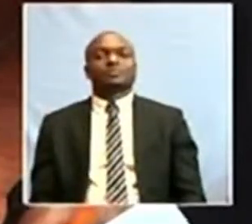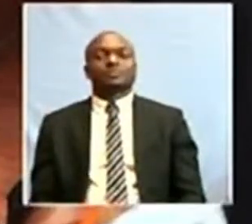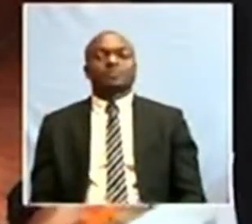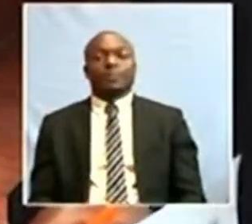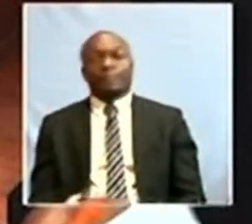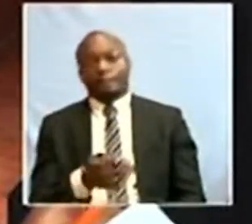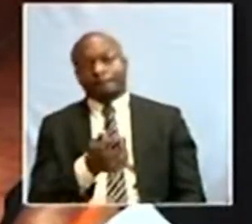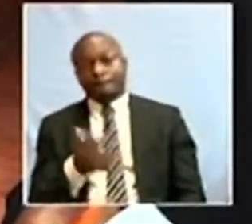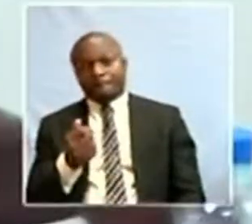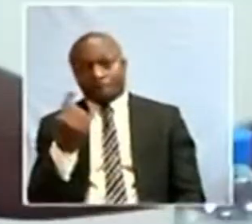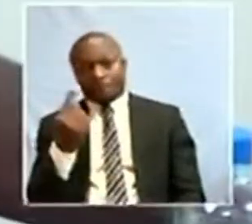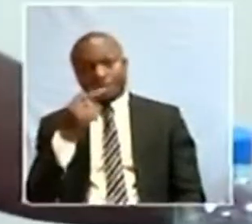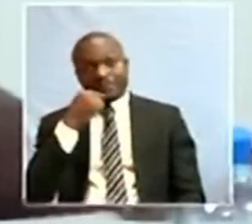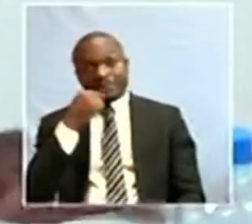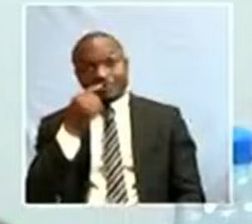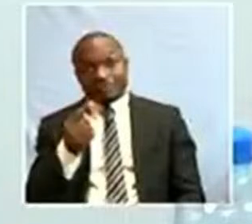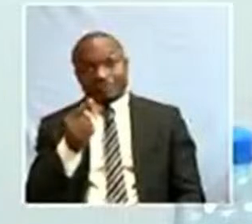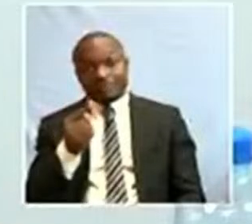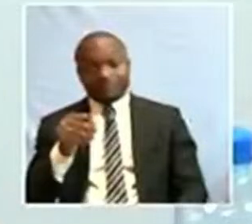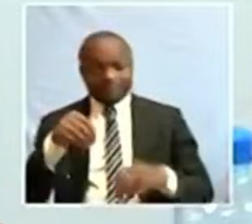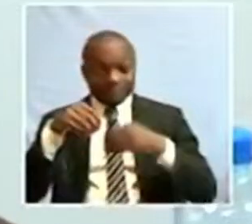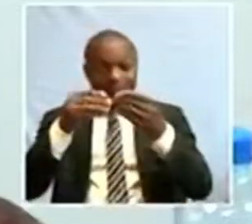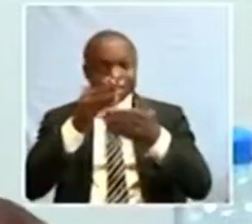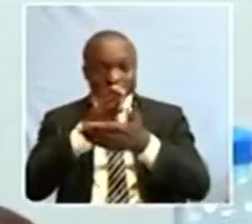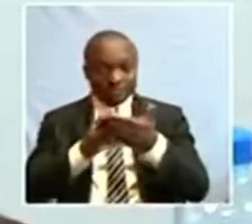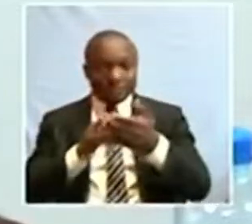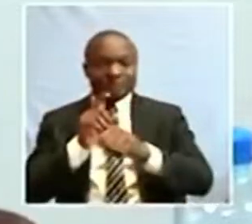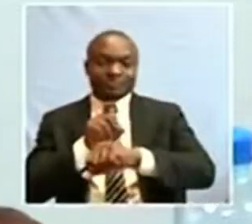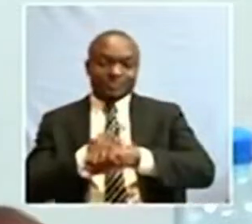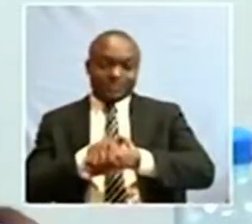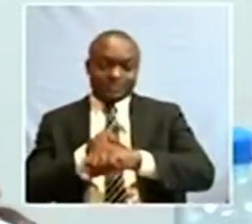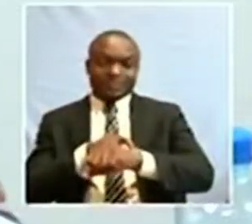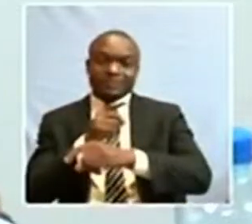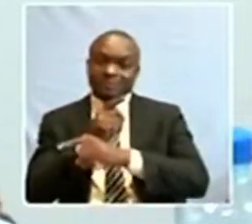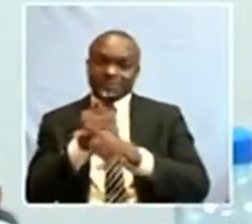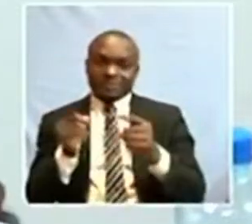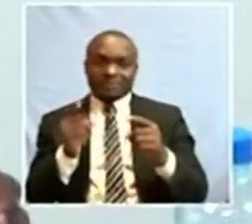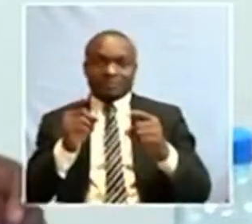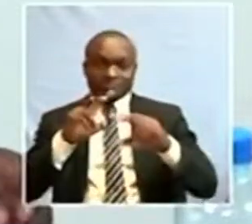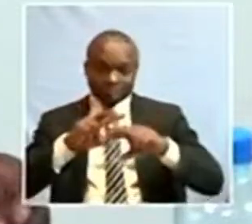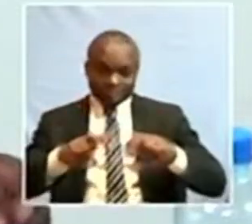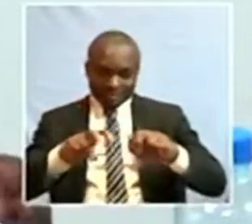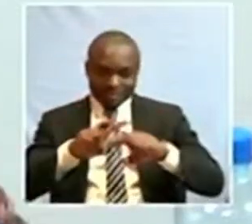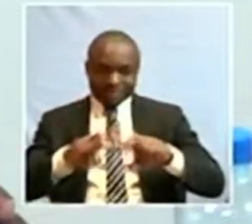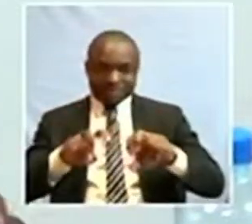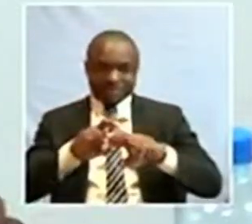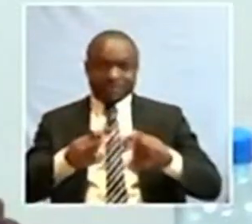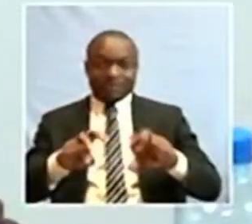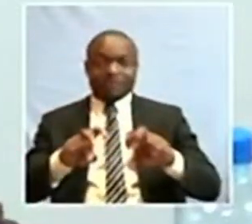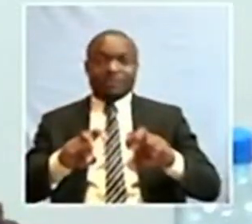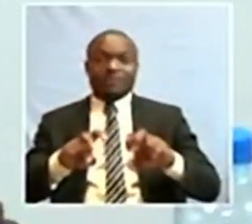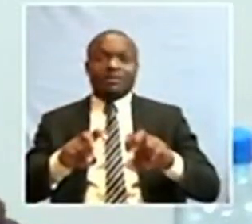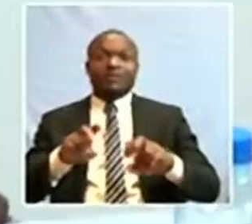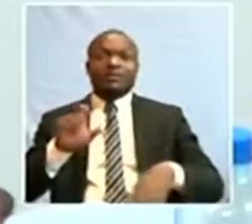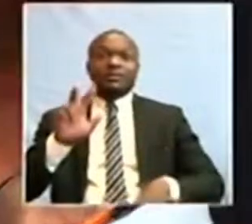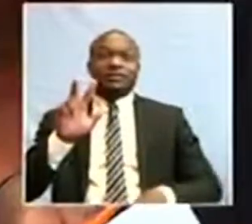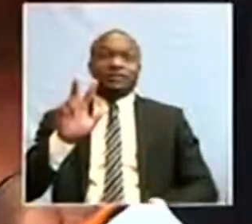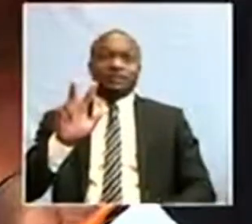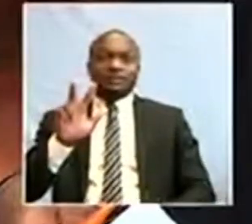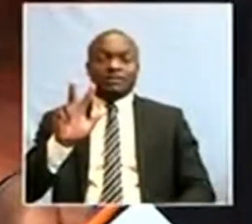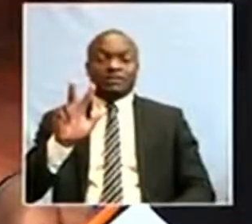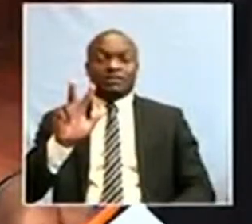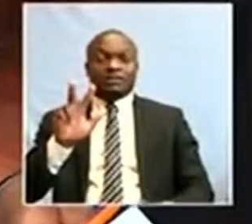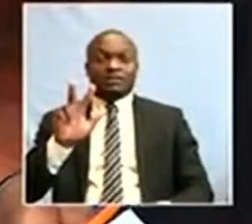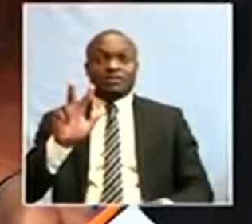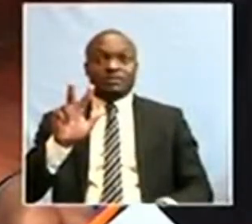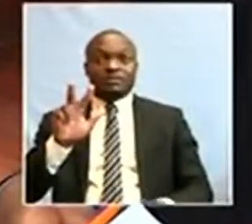Then the other one, you're saying that we give you some time? I just counter check, yes, because it's 306 against the 332,